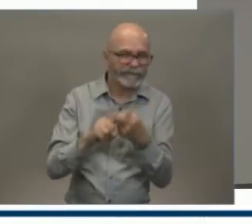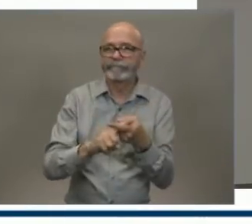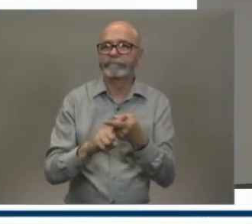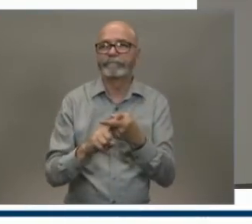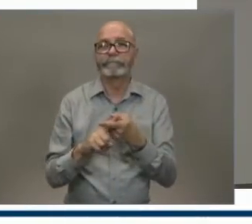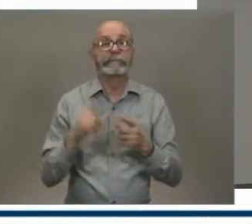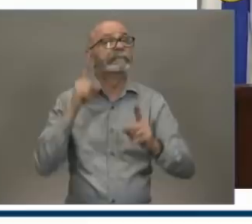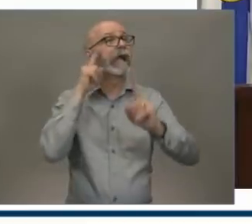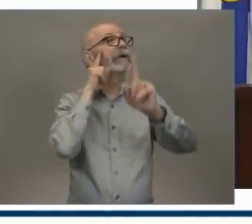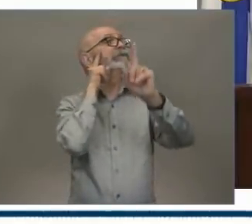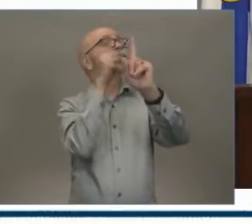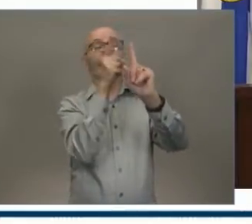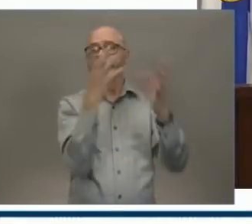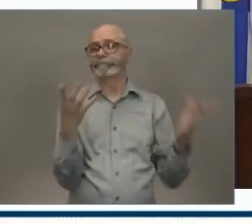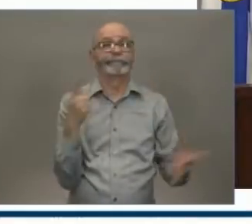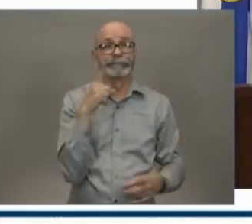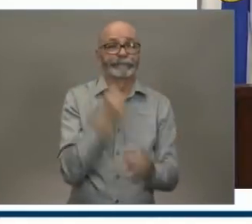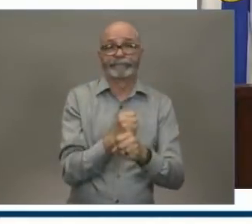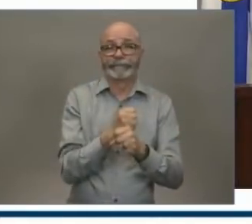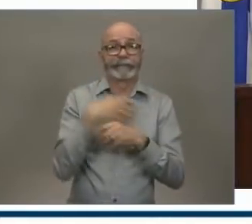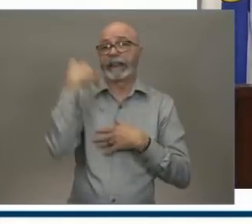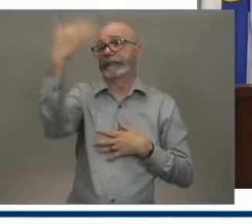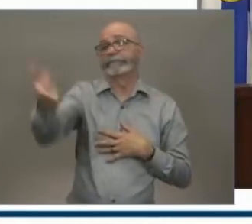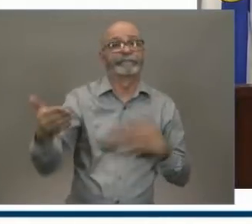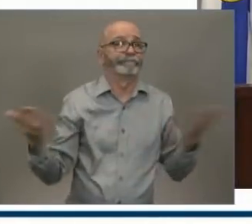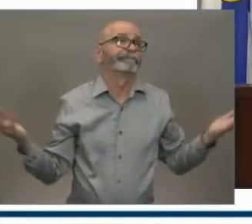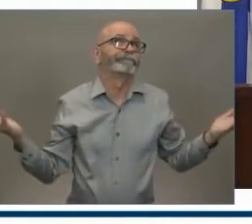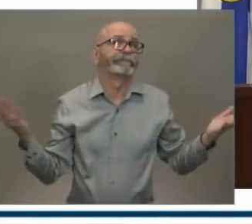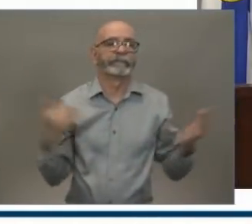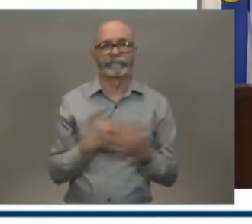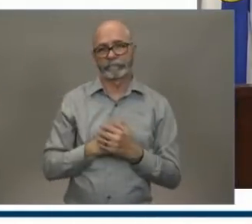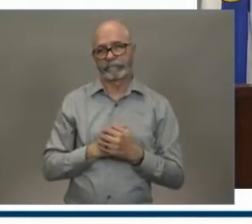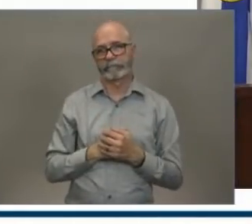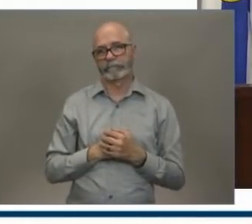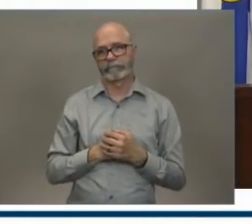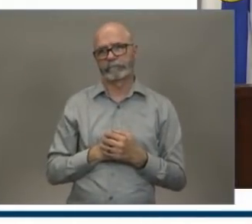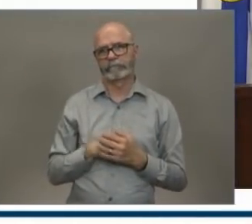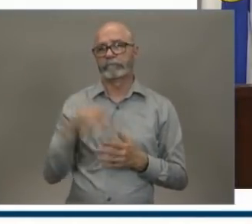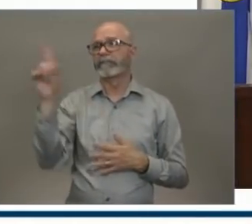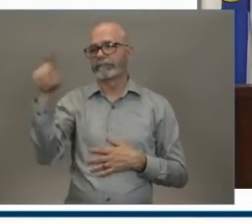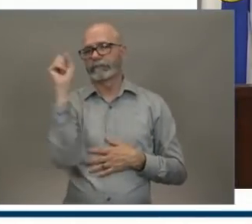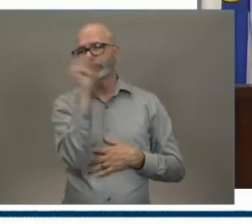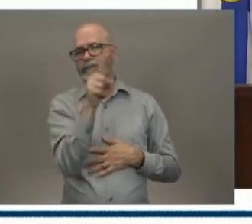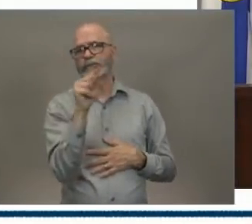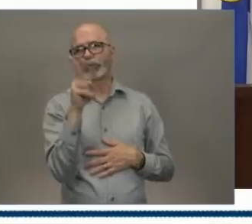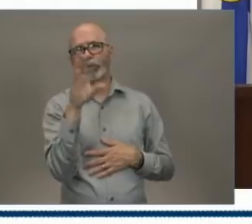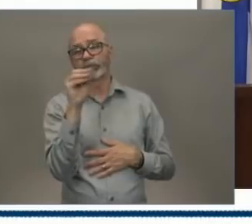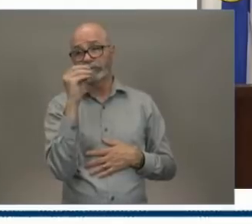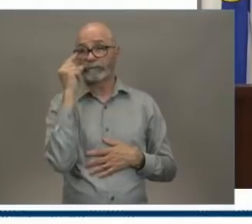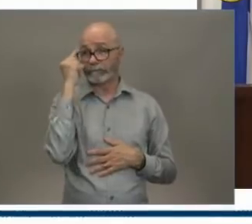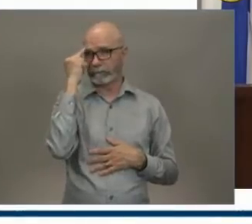follow-up. Yeah, just a clarification about the Truro school case, and I won't try to pronounce it.